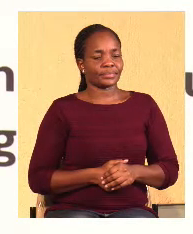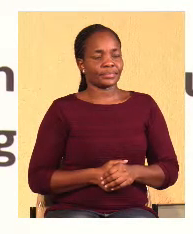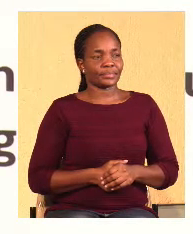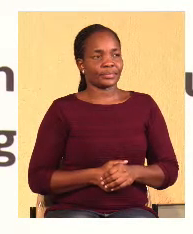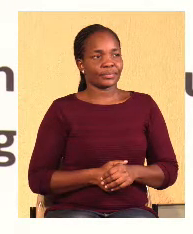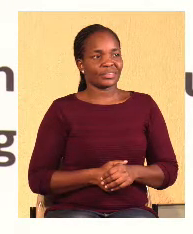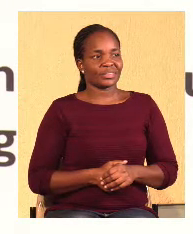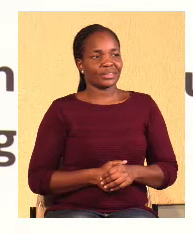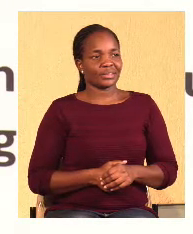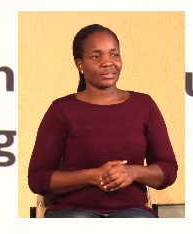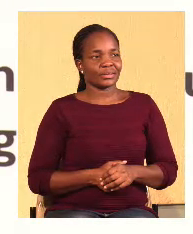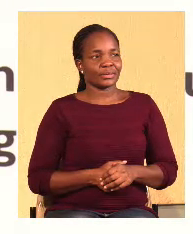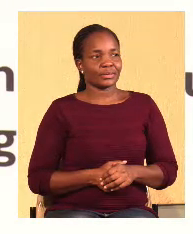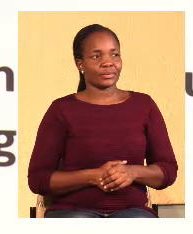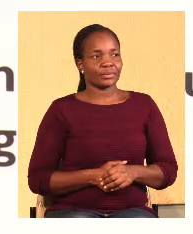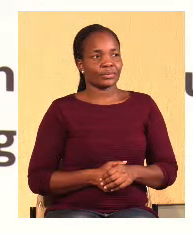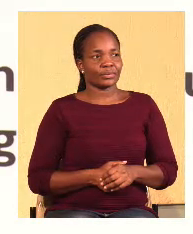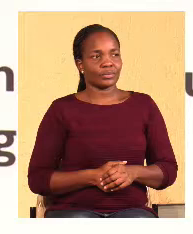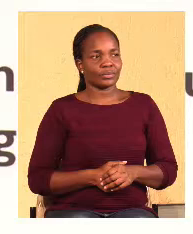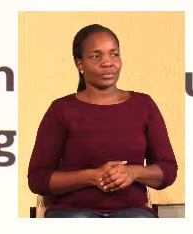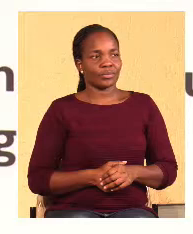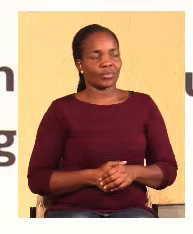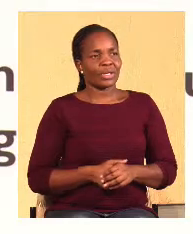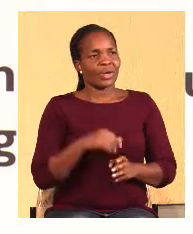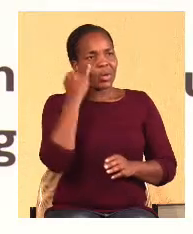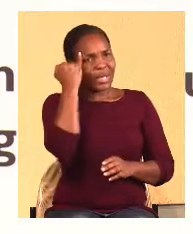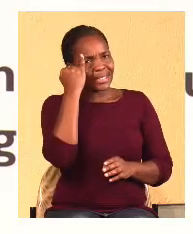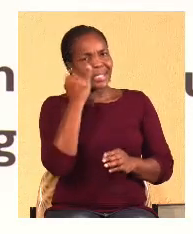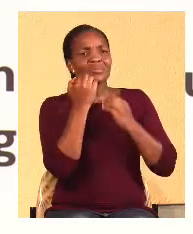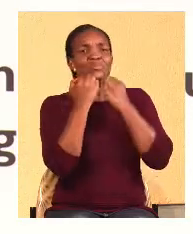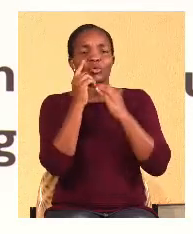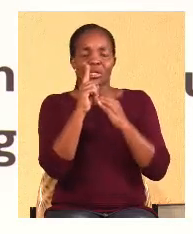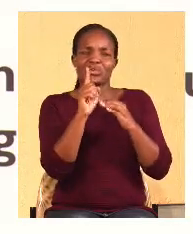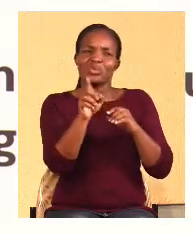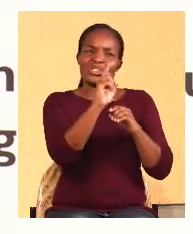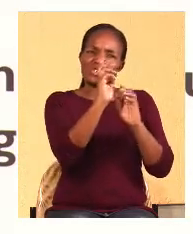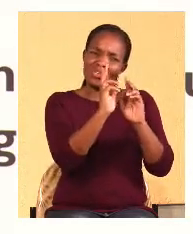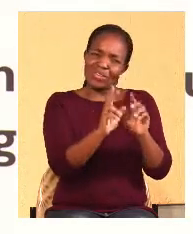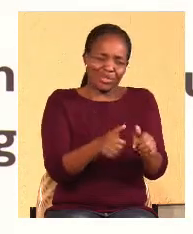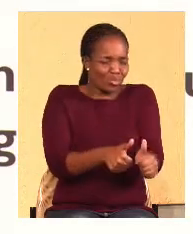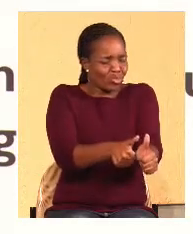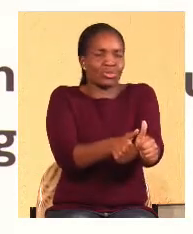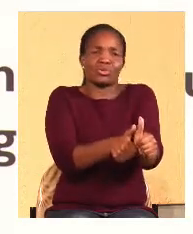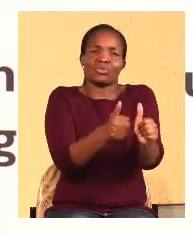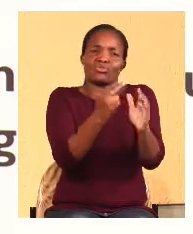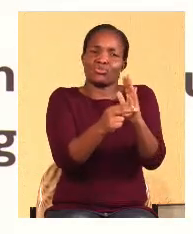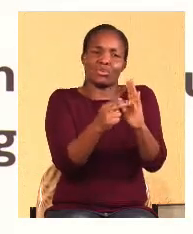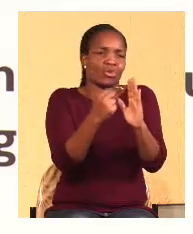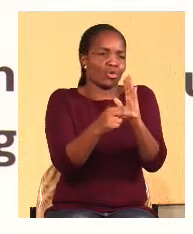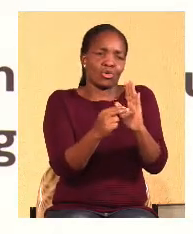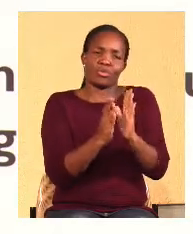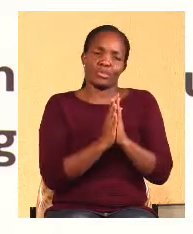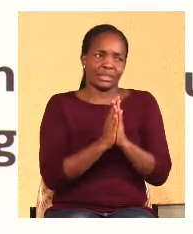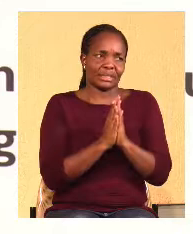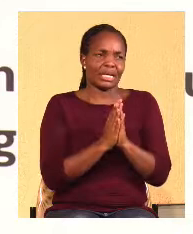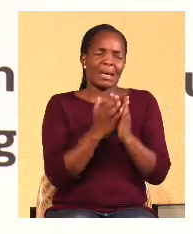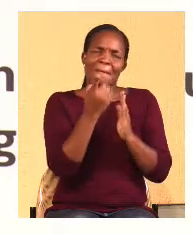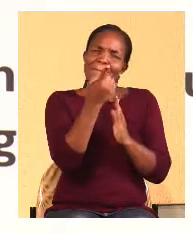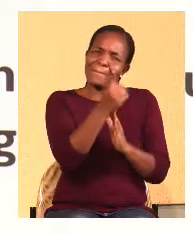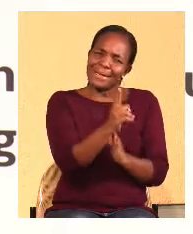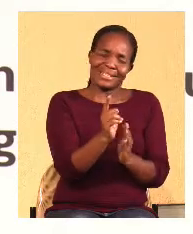saying, is that the idea was really just to encourage people to comply. But where people blatantly